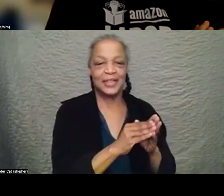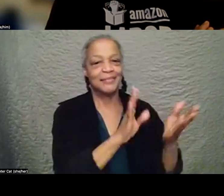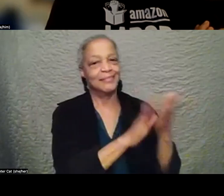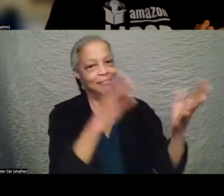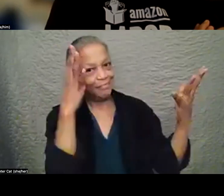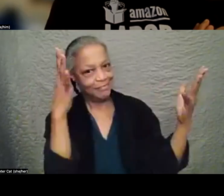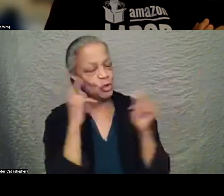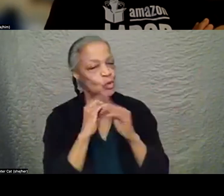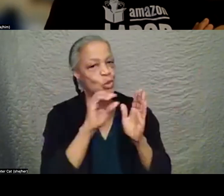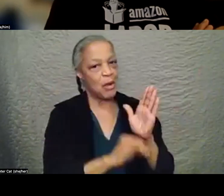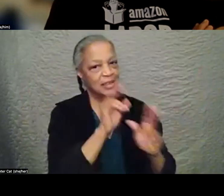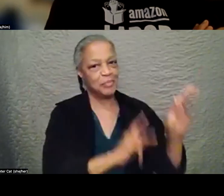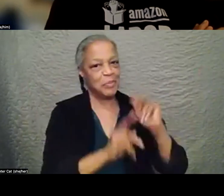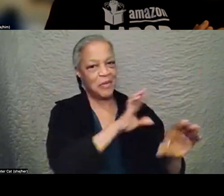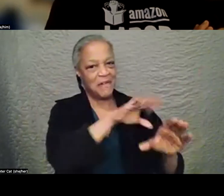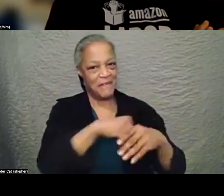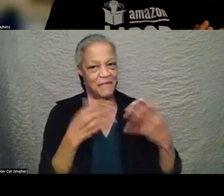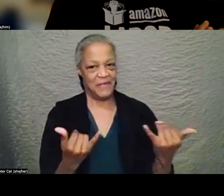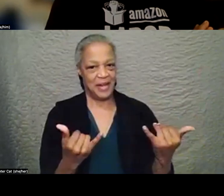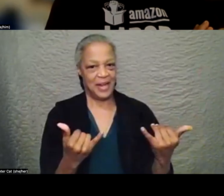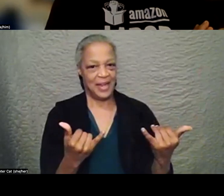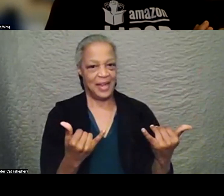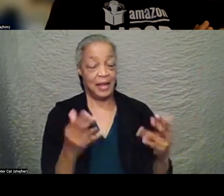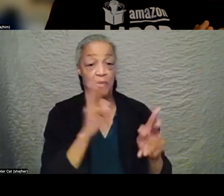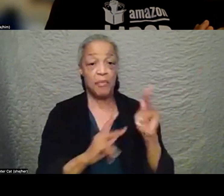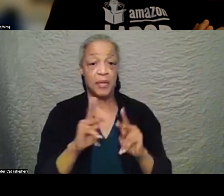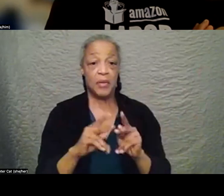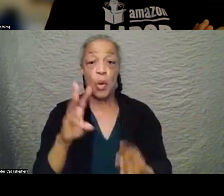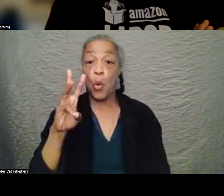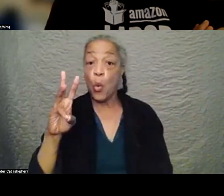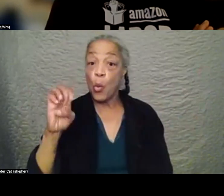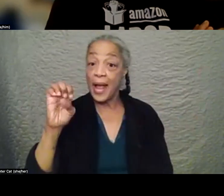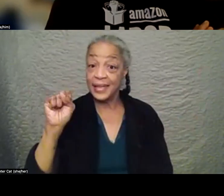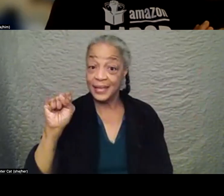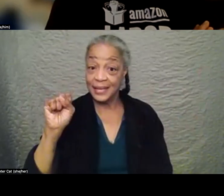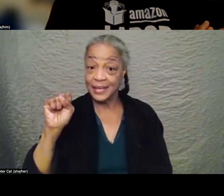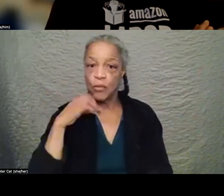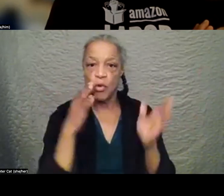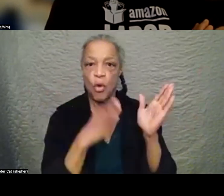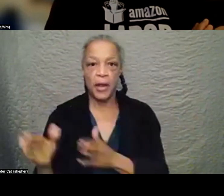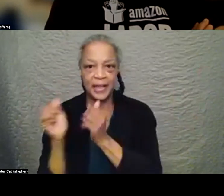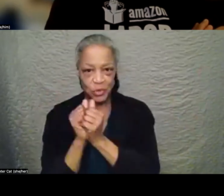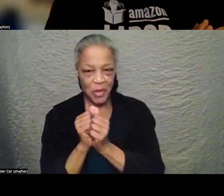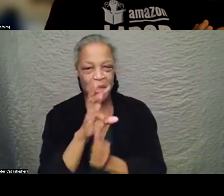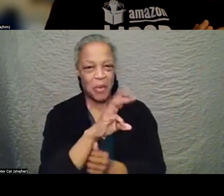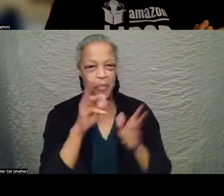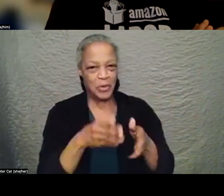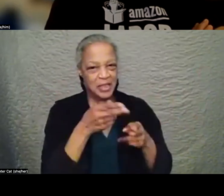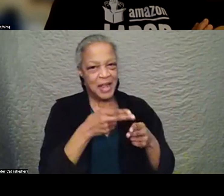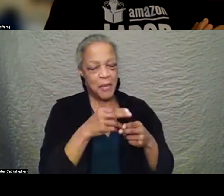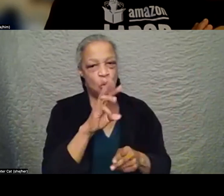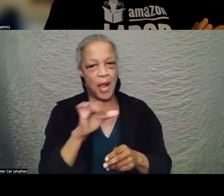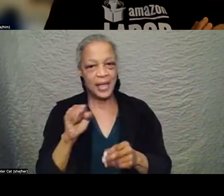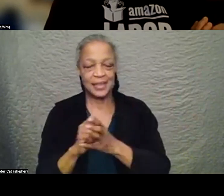this conversation right now, particularly folks like Wes, where we were organizing with there in